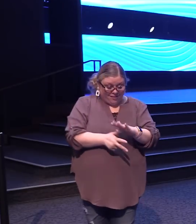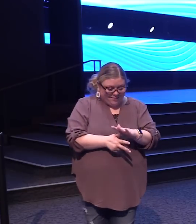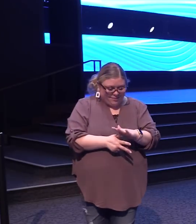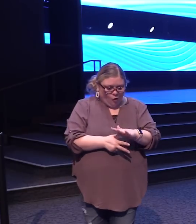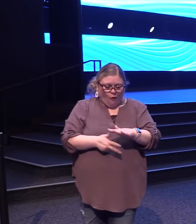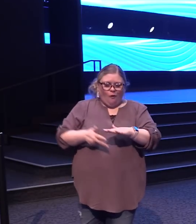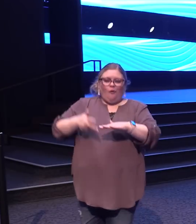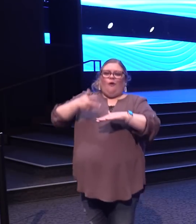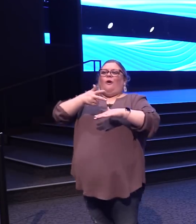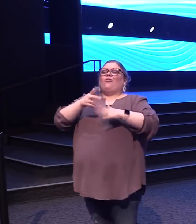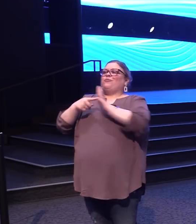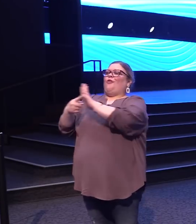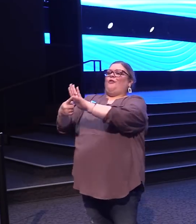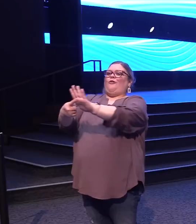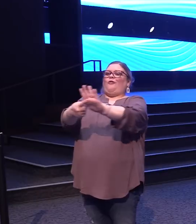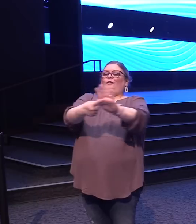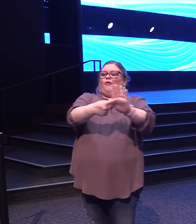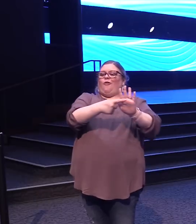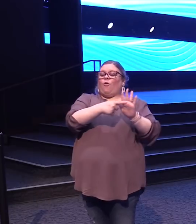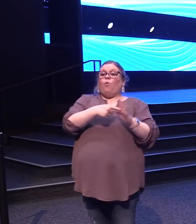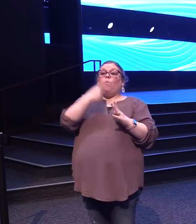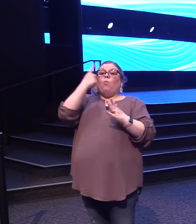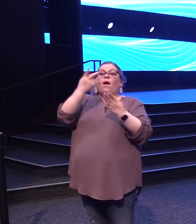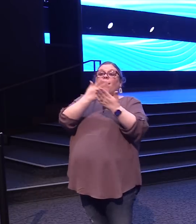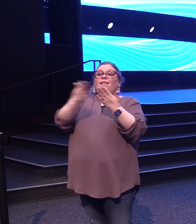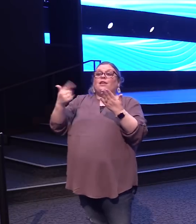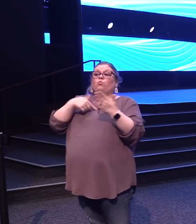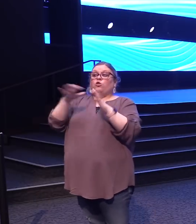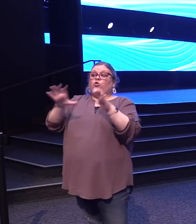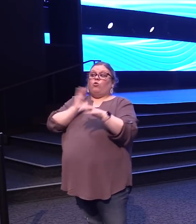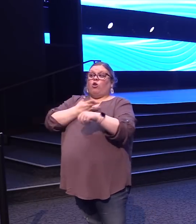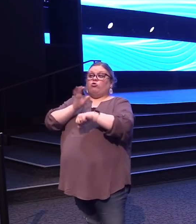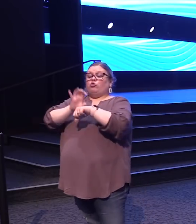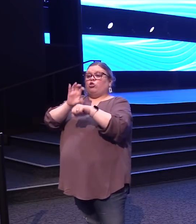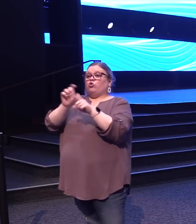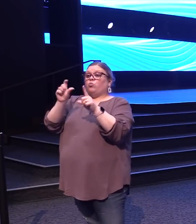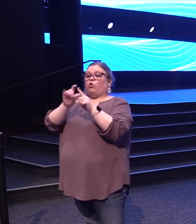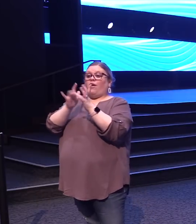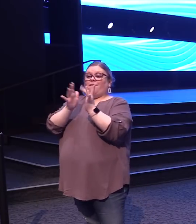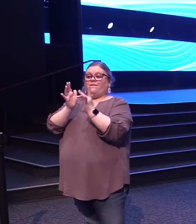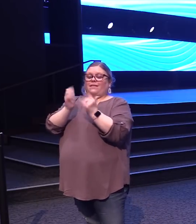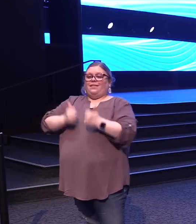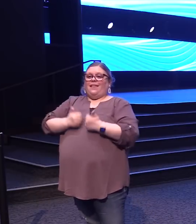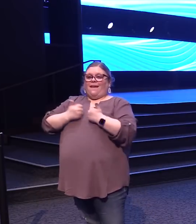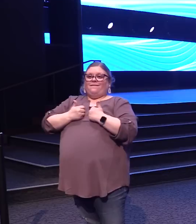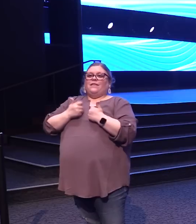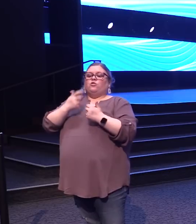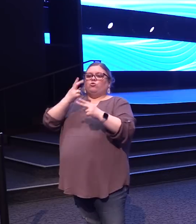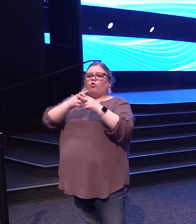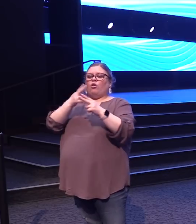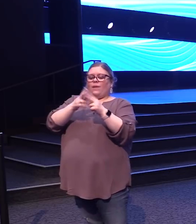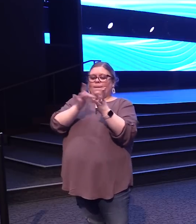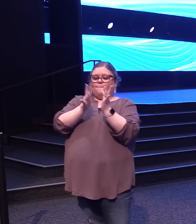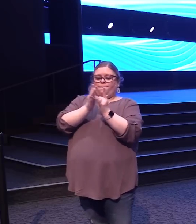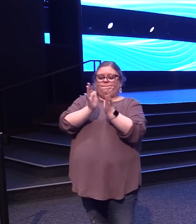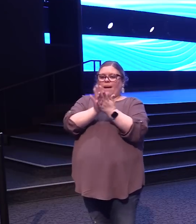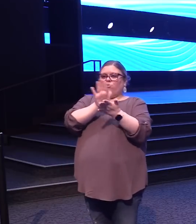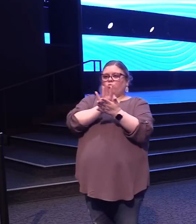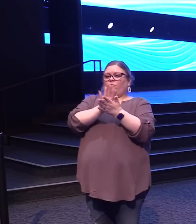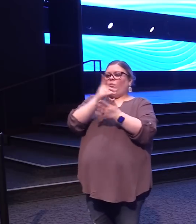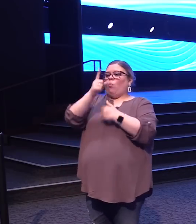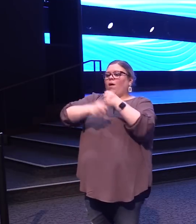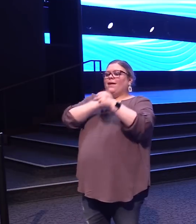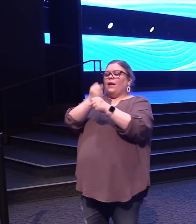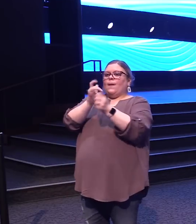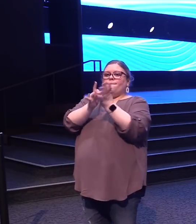the surface. One of the main things we do at Word of Life is our Bible school. We have a one-year Bible school